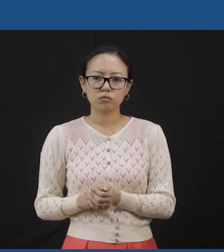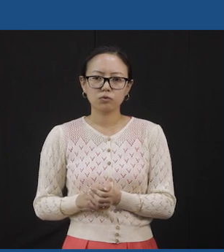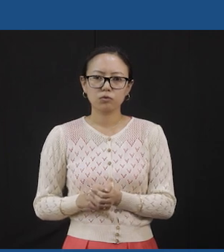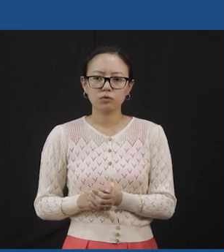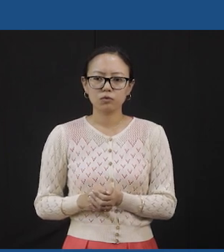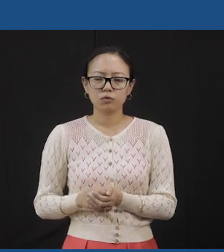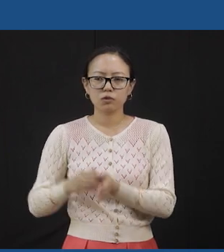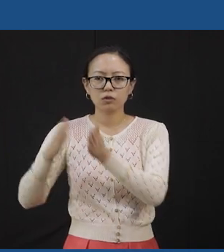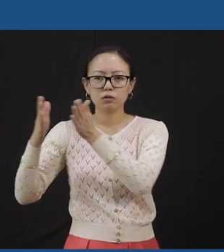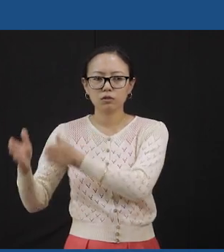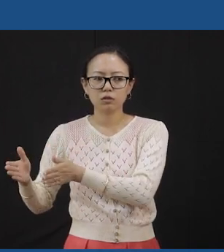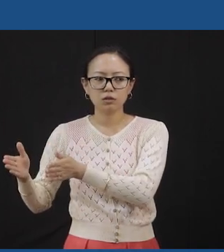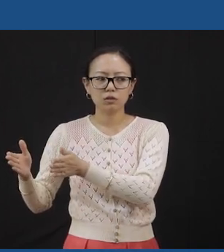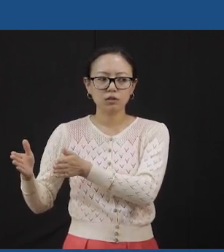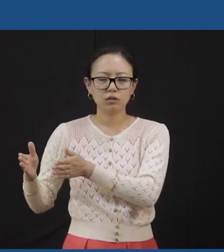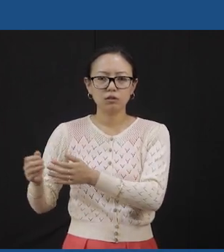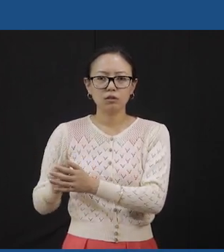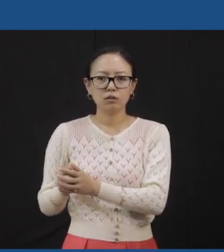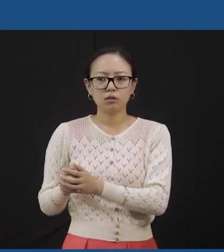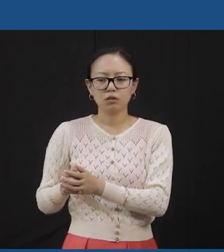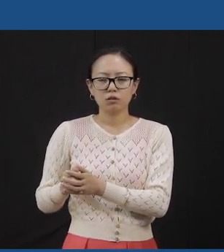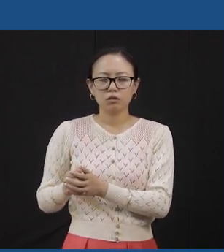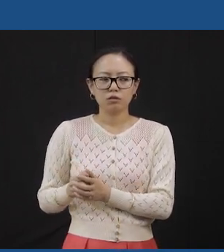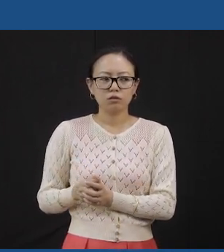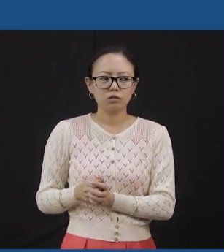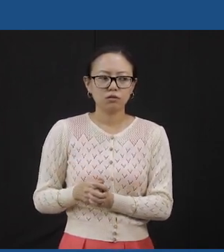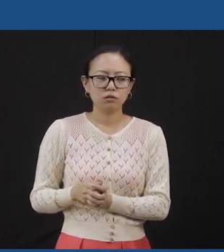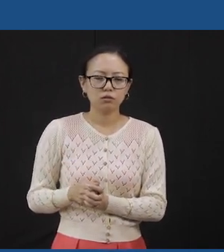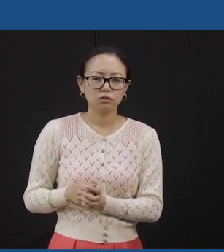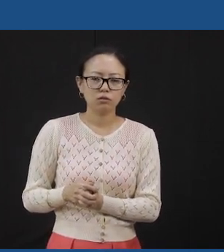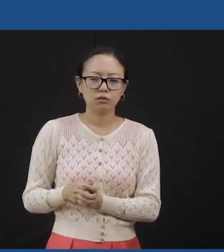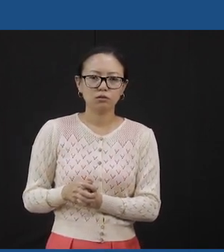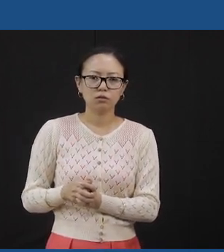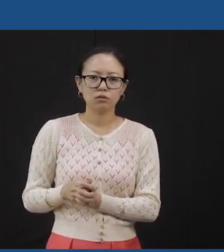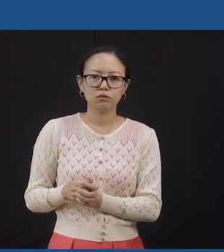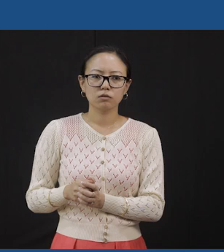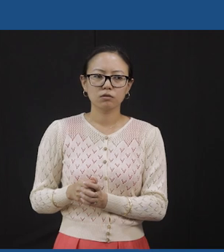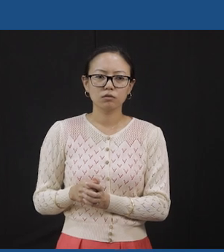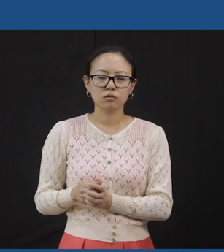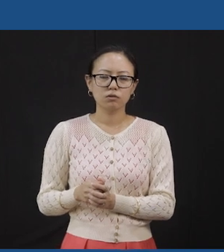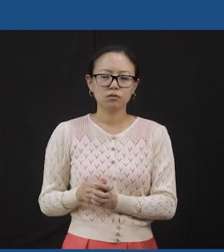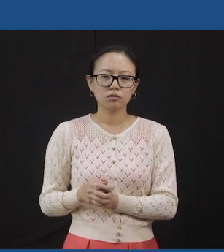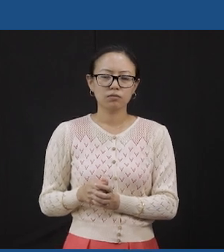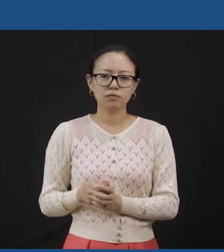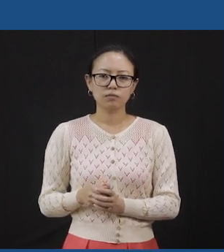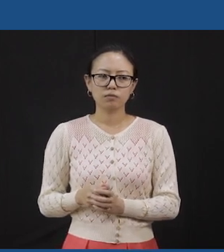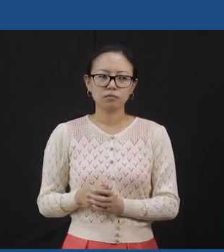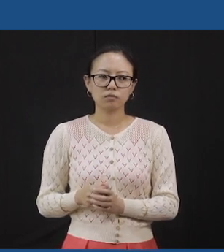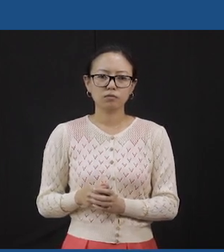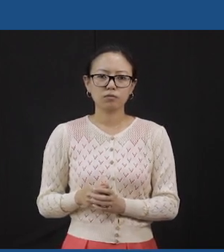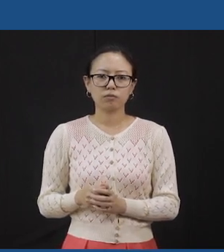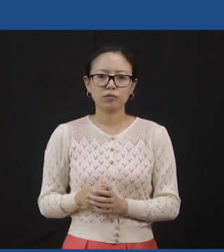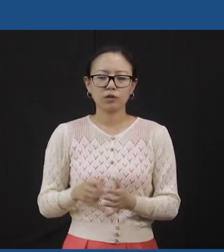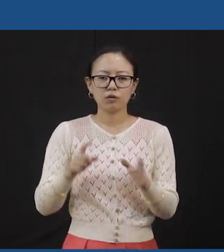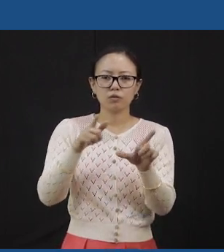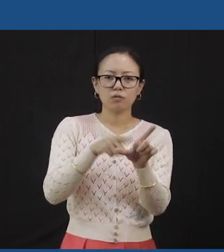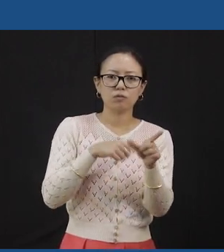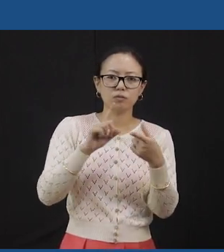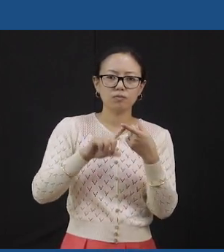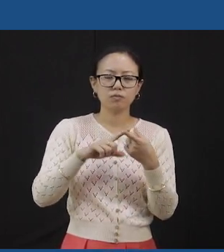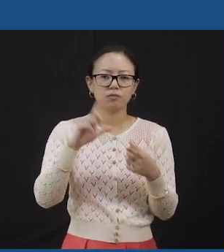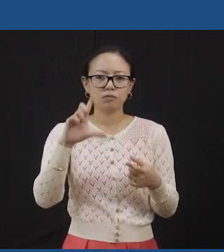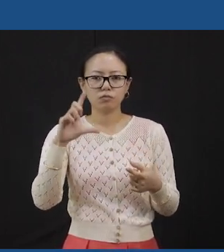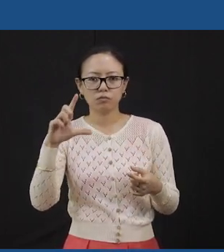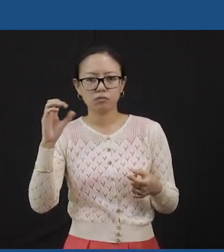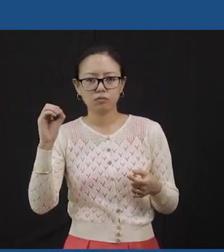So we will first add the first abacus in the column, the first column. So here we will calculate the yellow bits. How many yellow bits